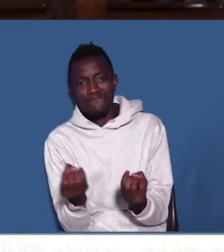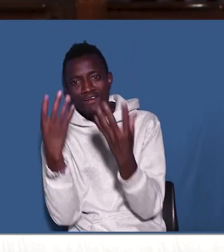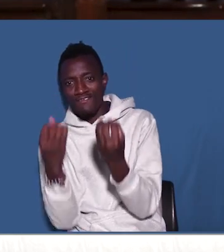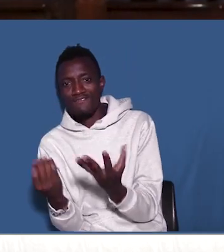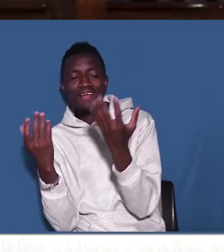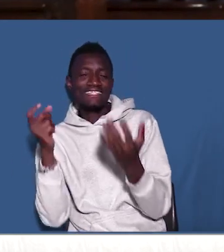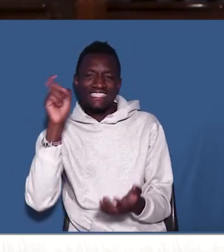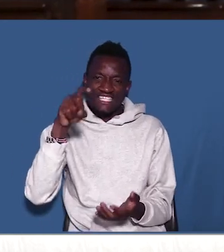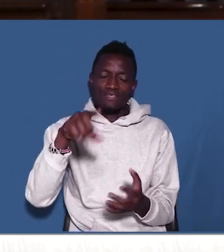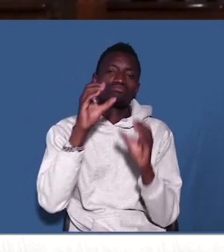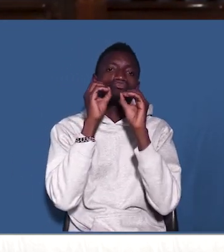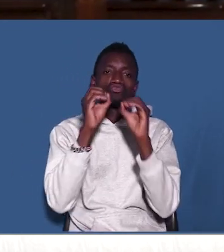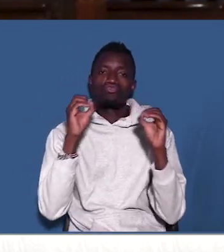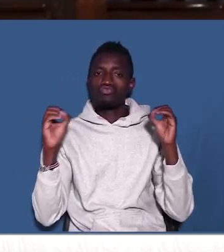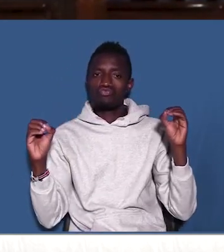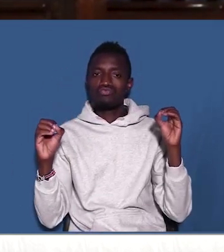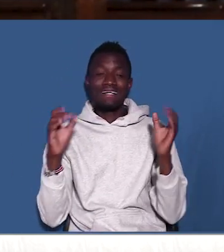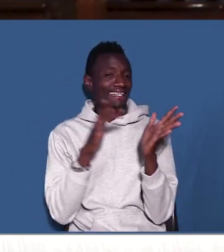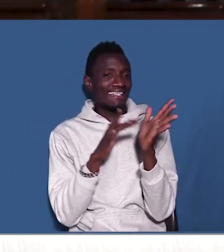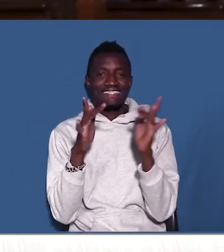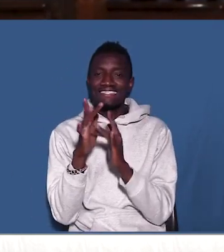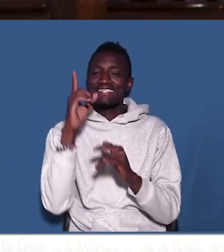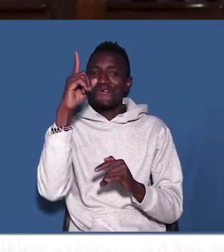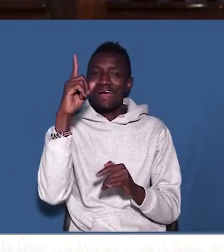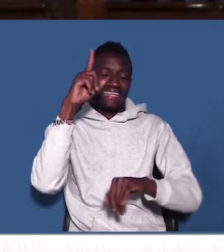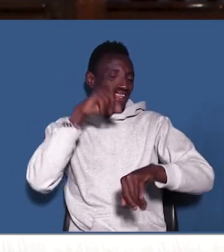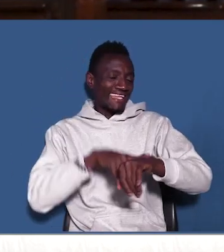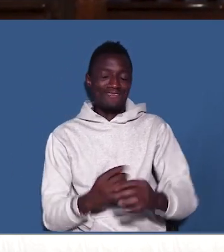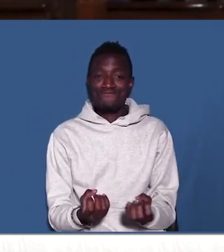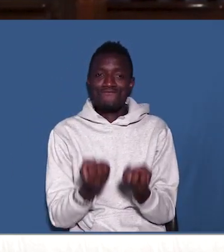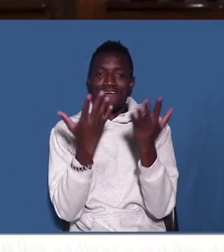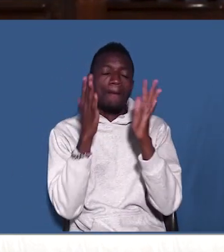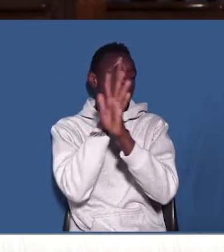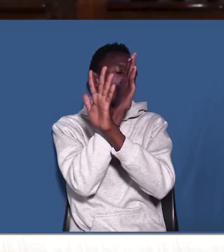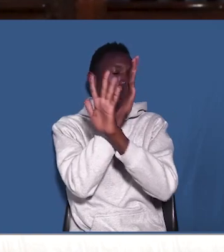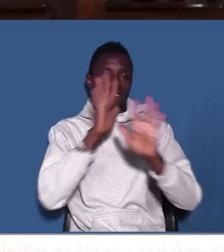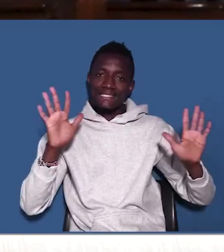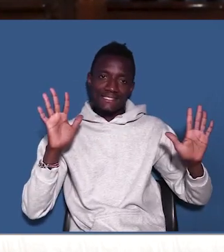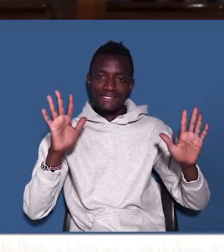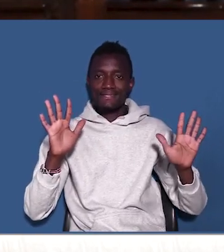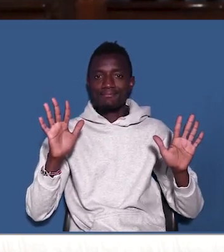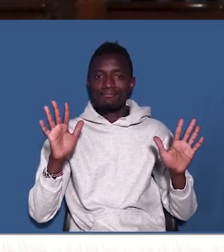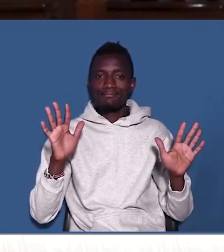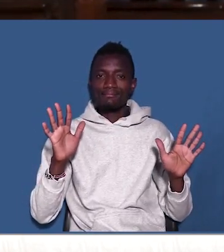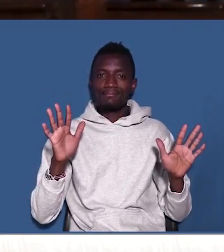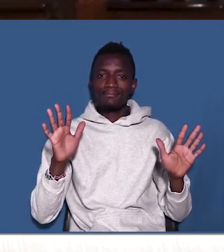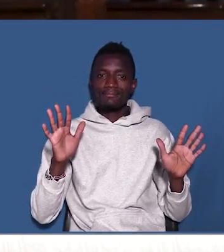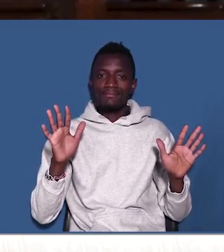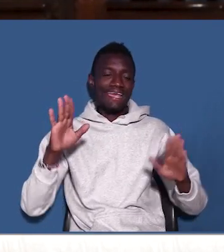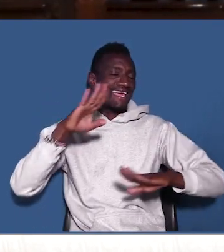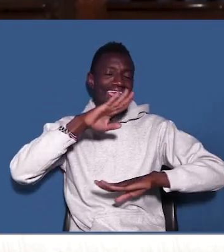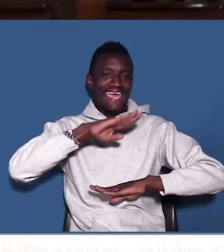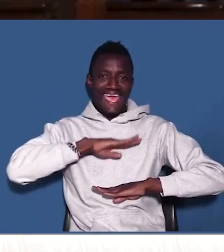The world was waiting for the coming of the Savior because of the trouble that was